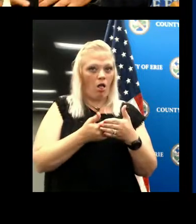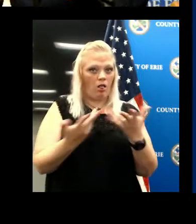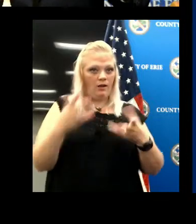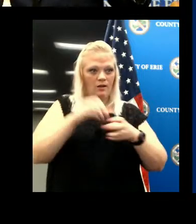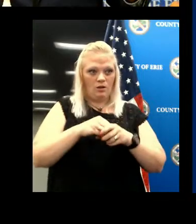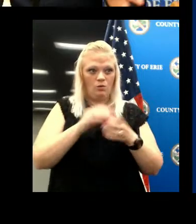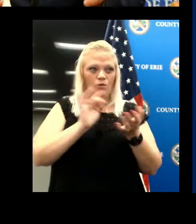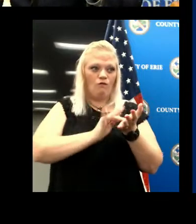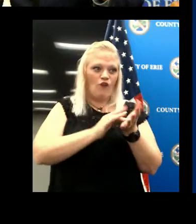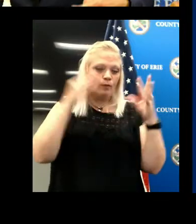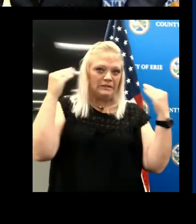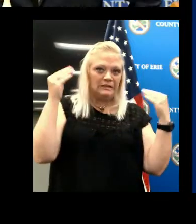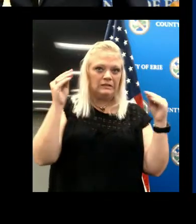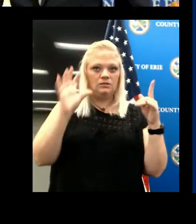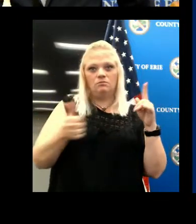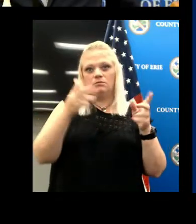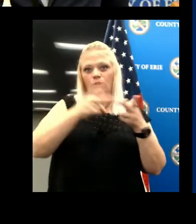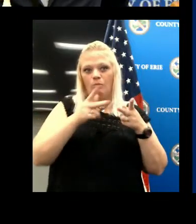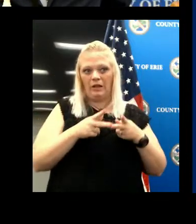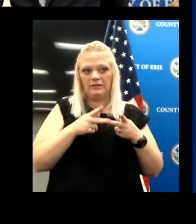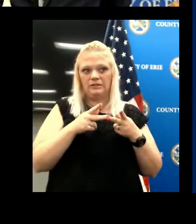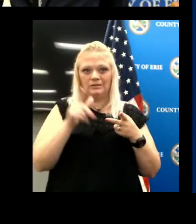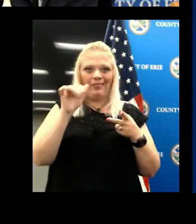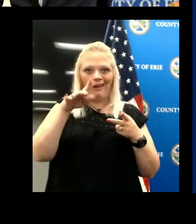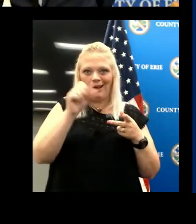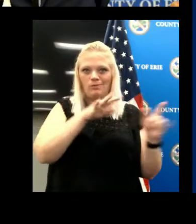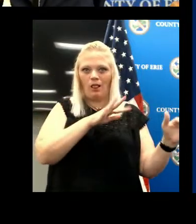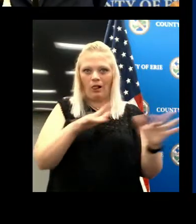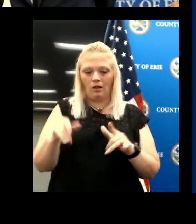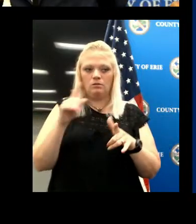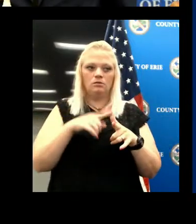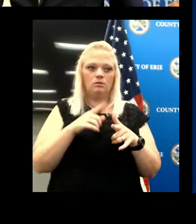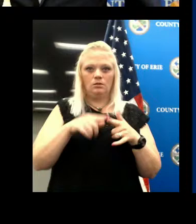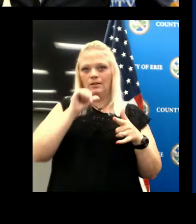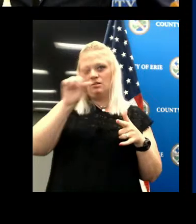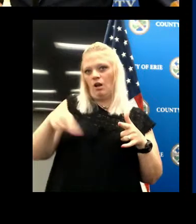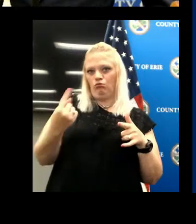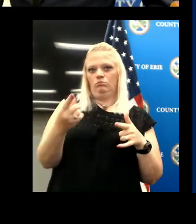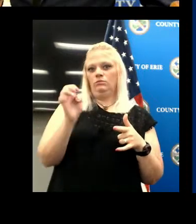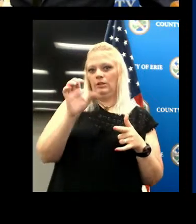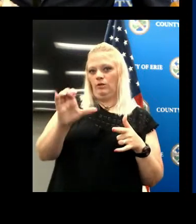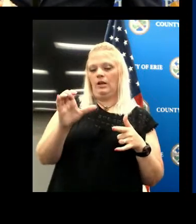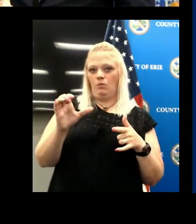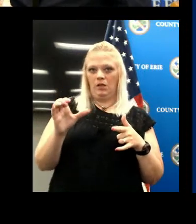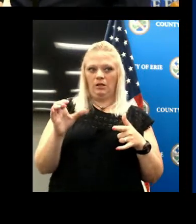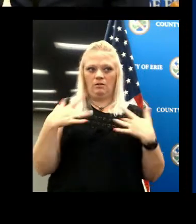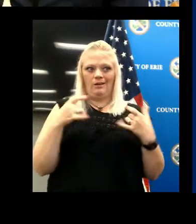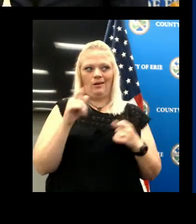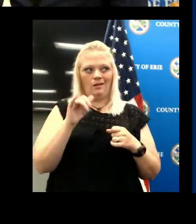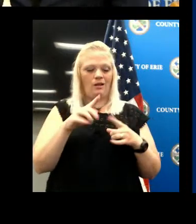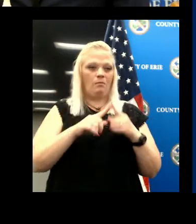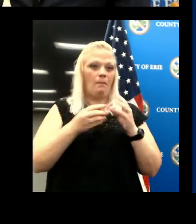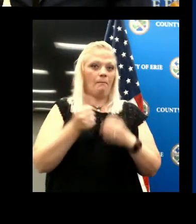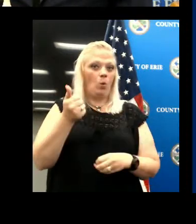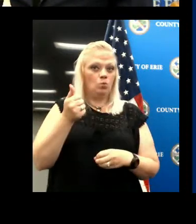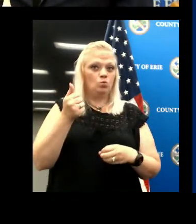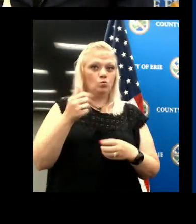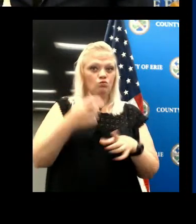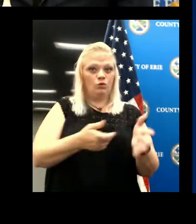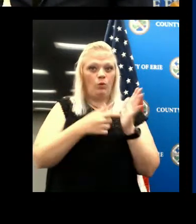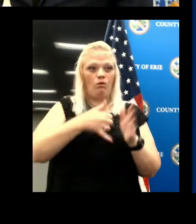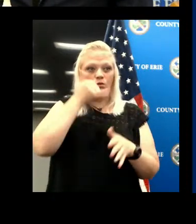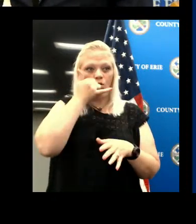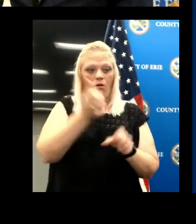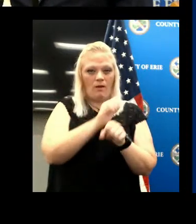includes pharmacies and other places that are doing COVID-19 tests. It's not just Erie counties, but most sites require you to call ahead and